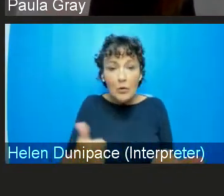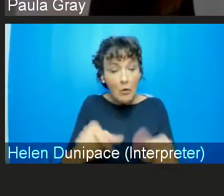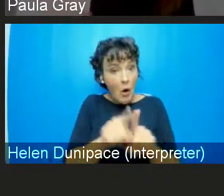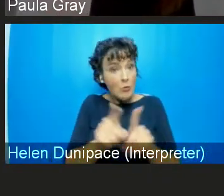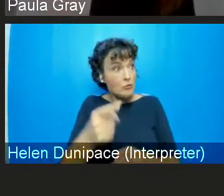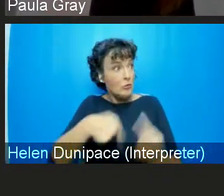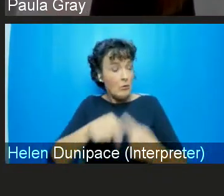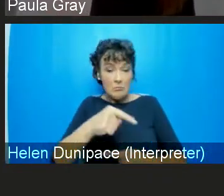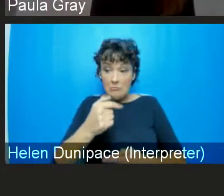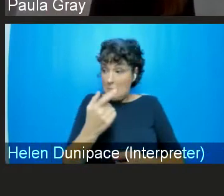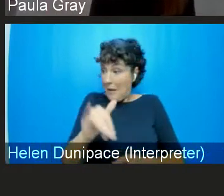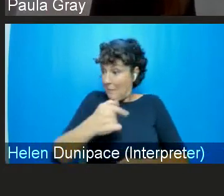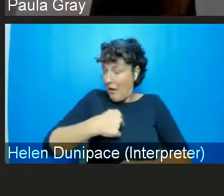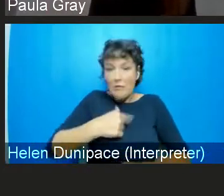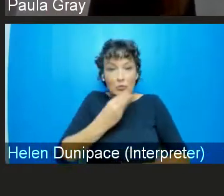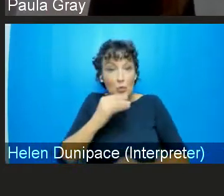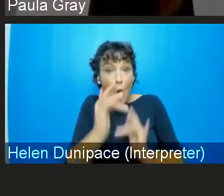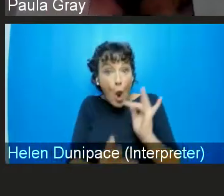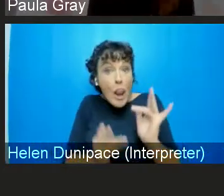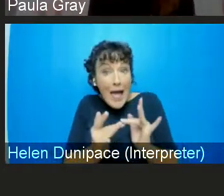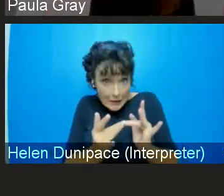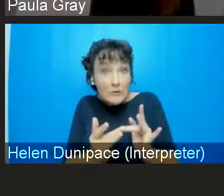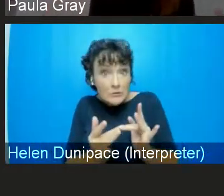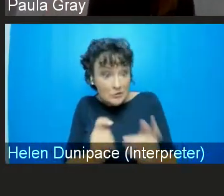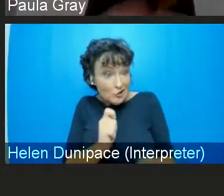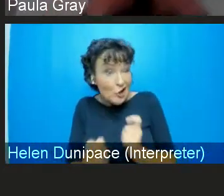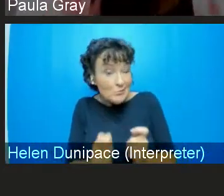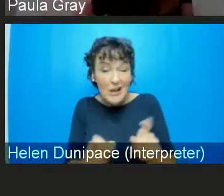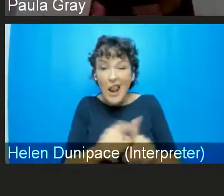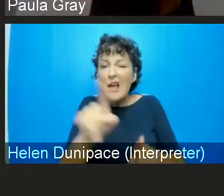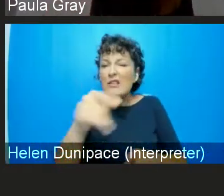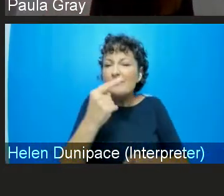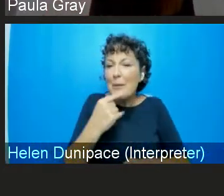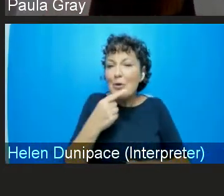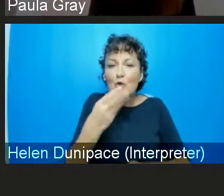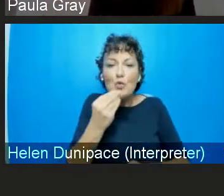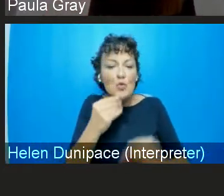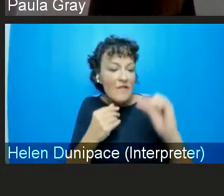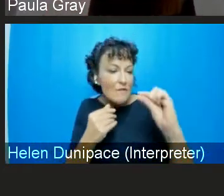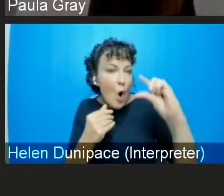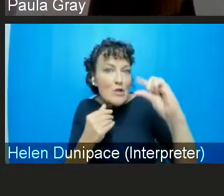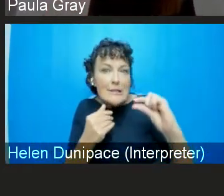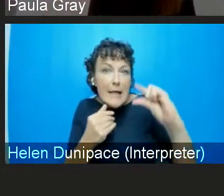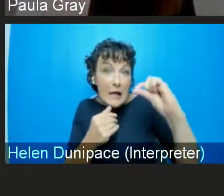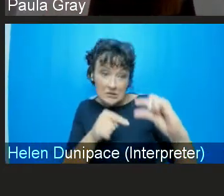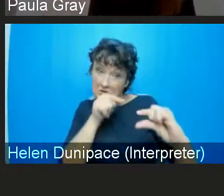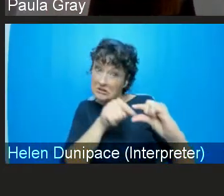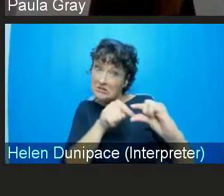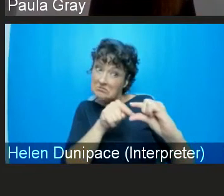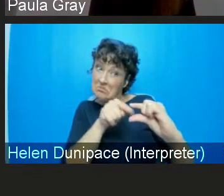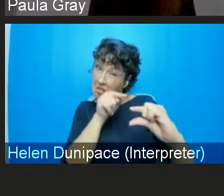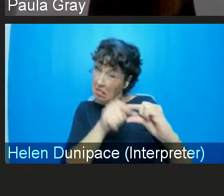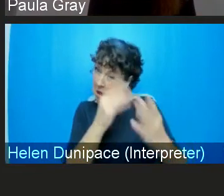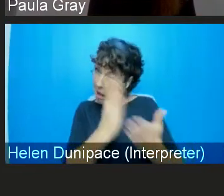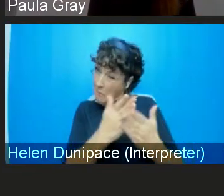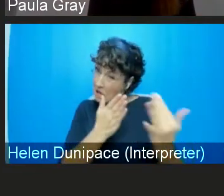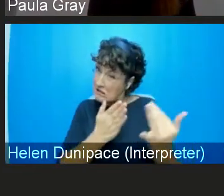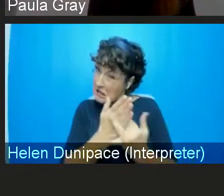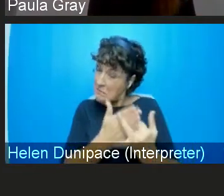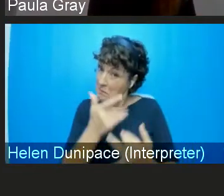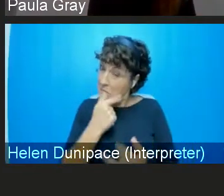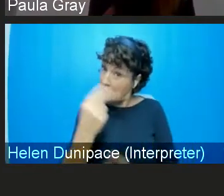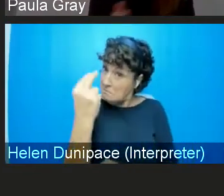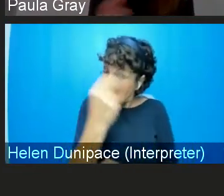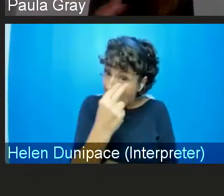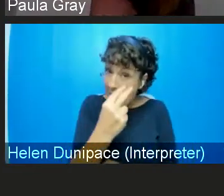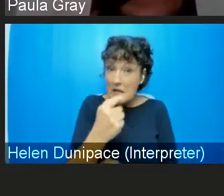make, just even things like, the sort of font sizes that we're using, etc. Are these in a way that's accessible for people? And we know that